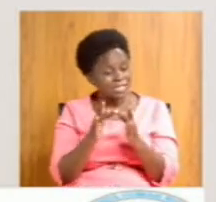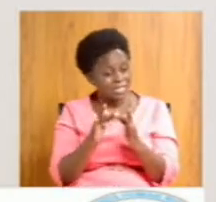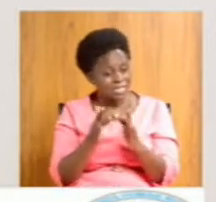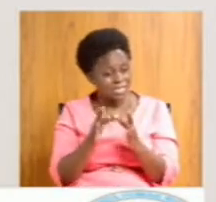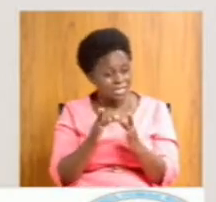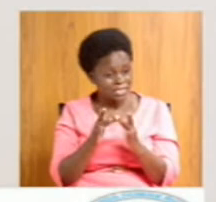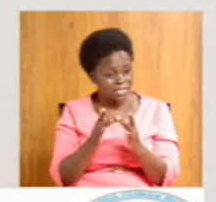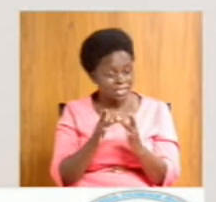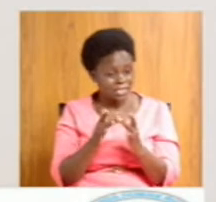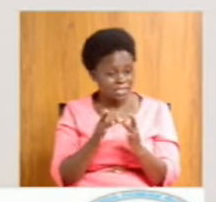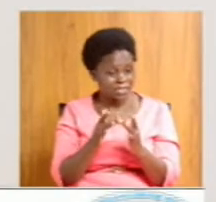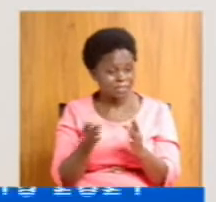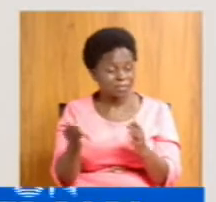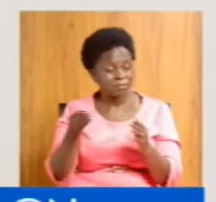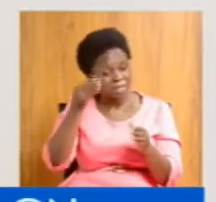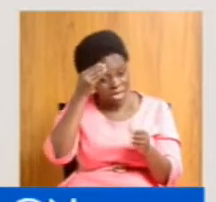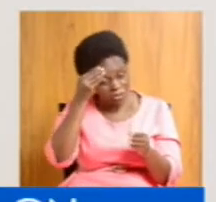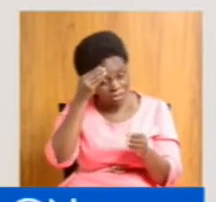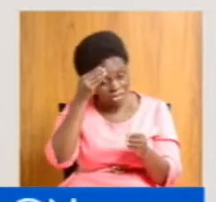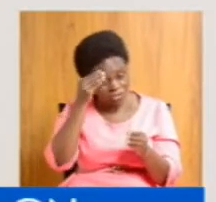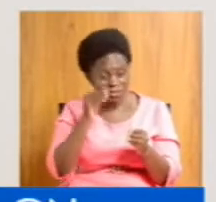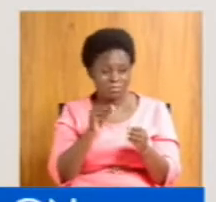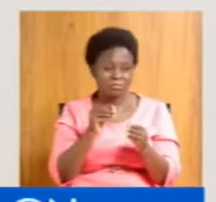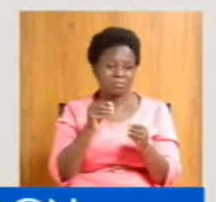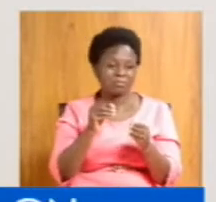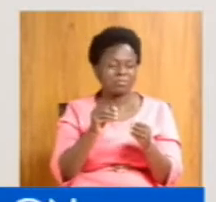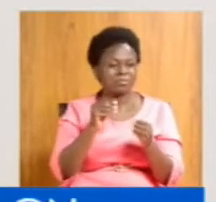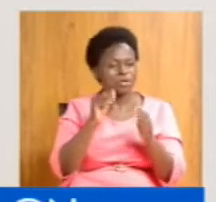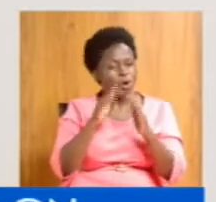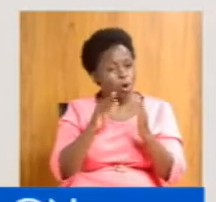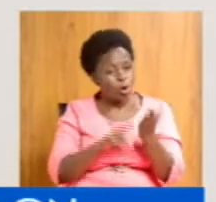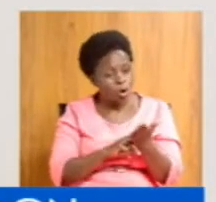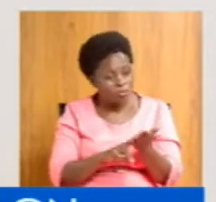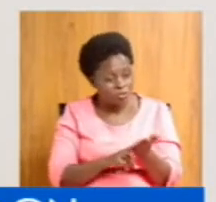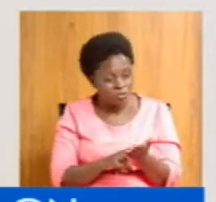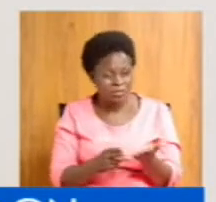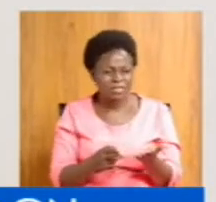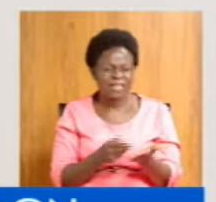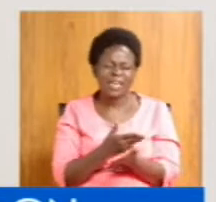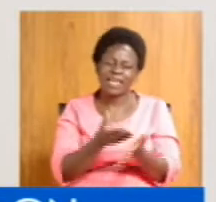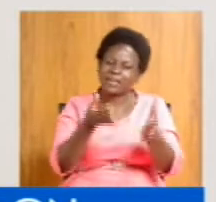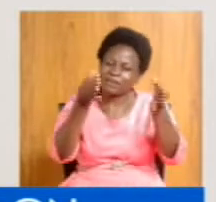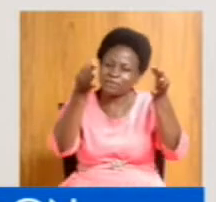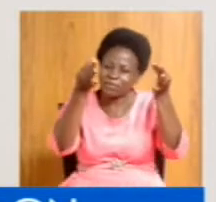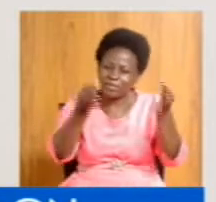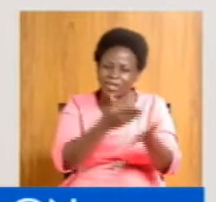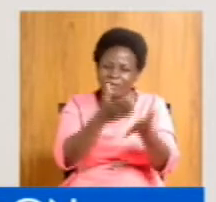medicine education e-commerce home use and nearly everything